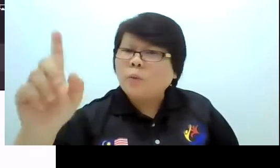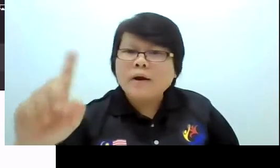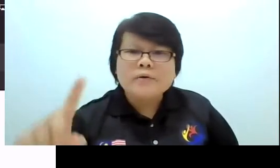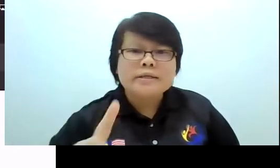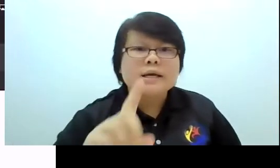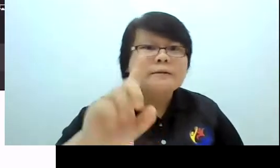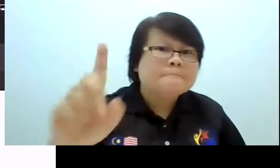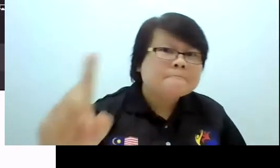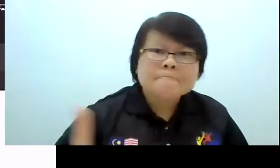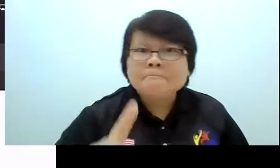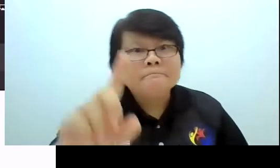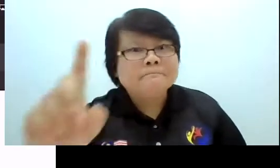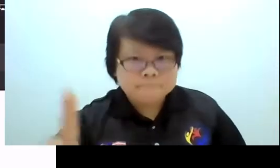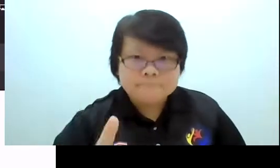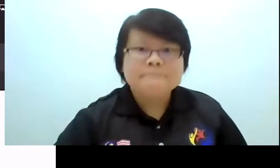C-O-L-O-U-R. Where is it?